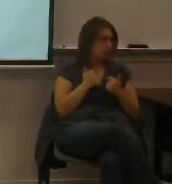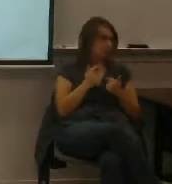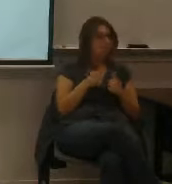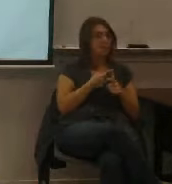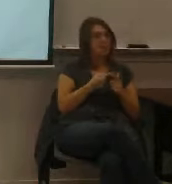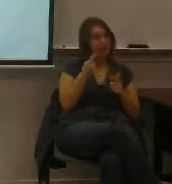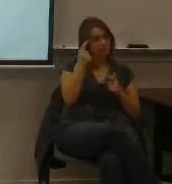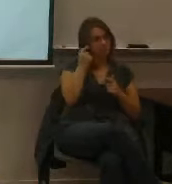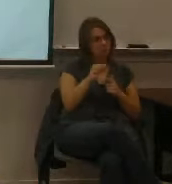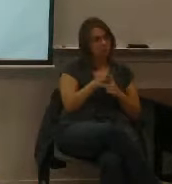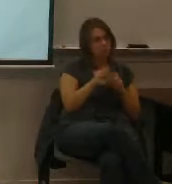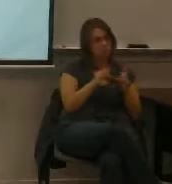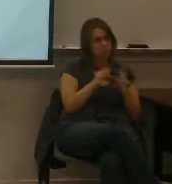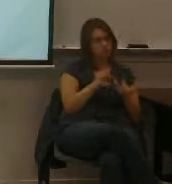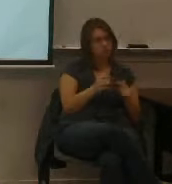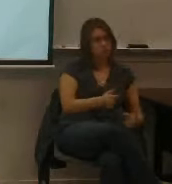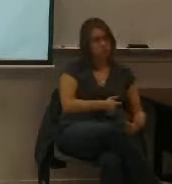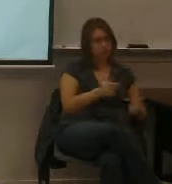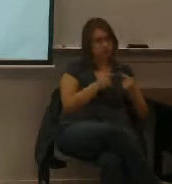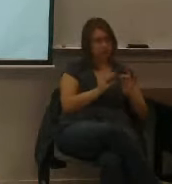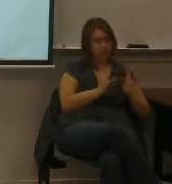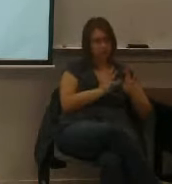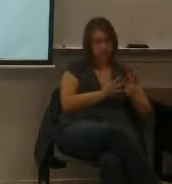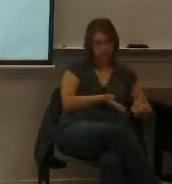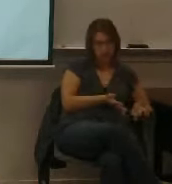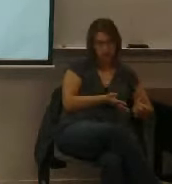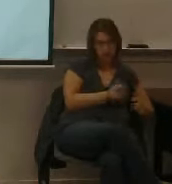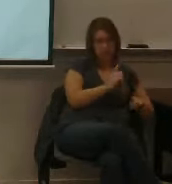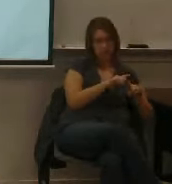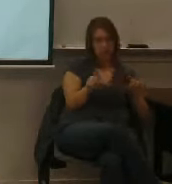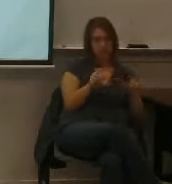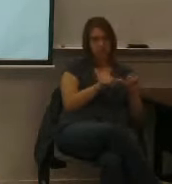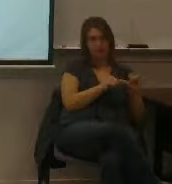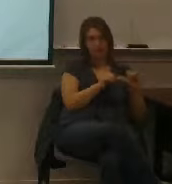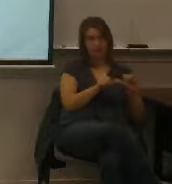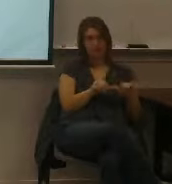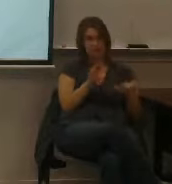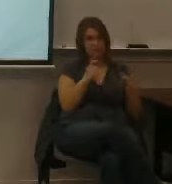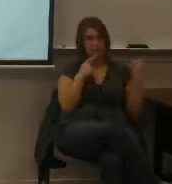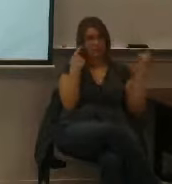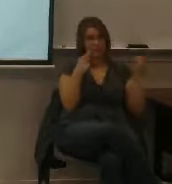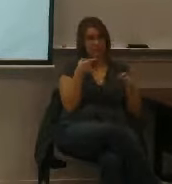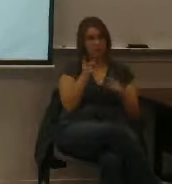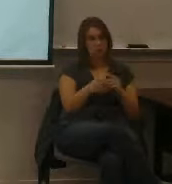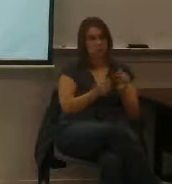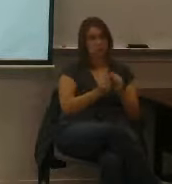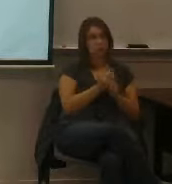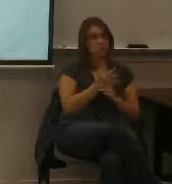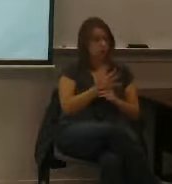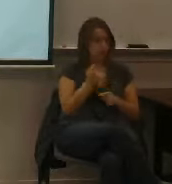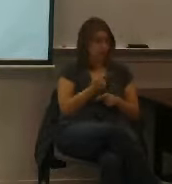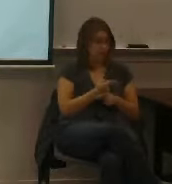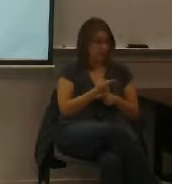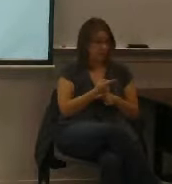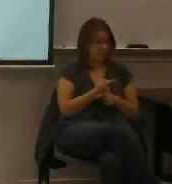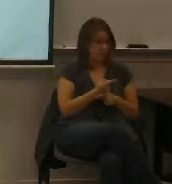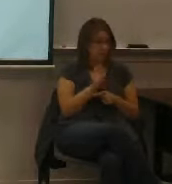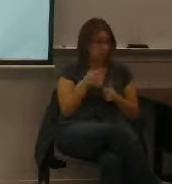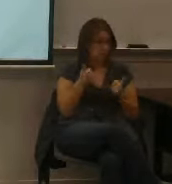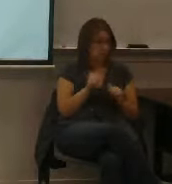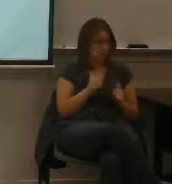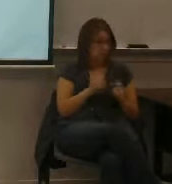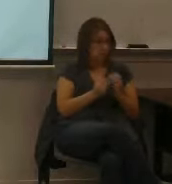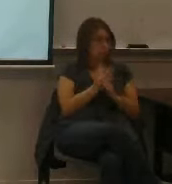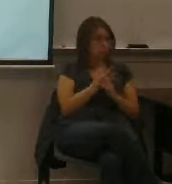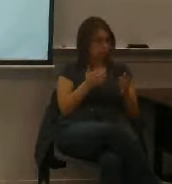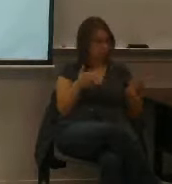think of, well, surviving's fine, but to be successful, you need to grow, right? You need to be able to grow.